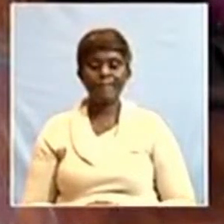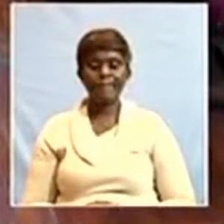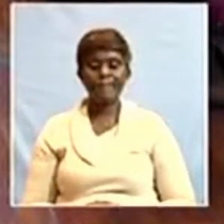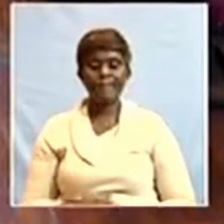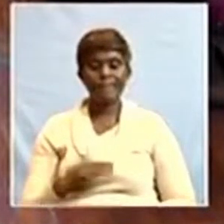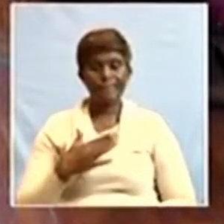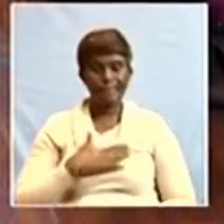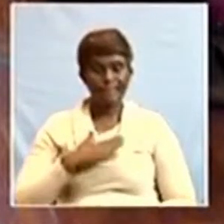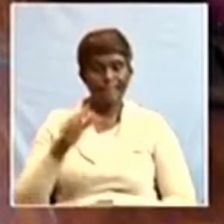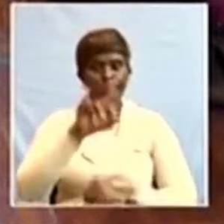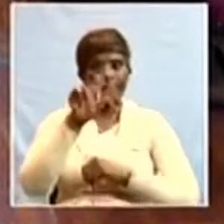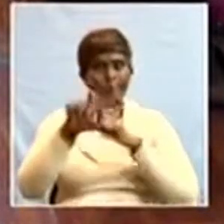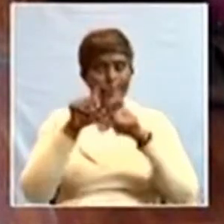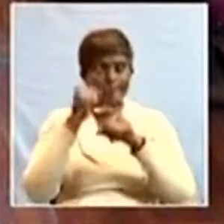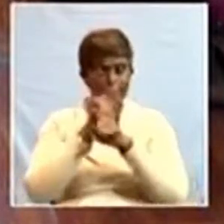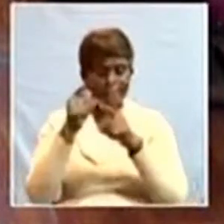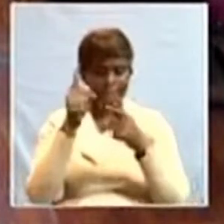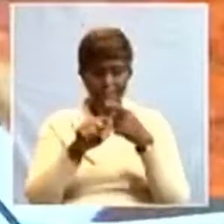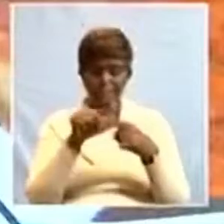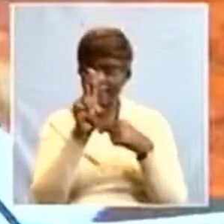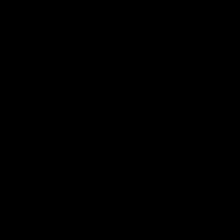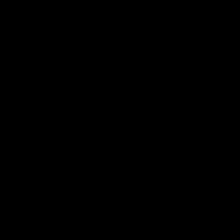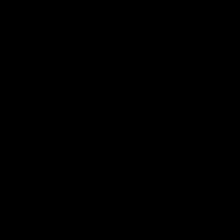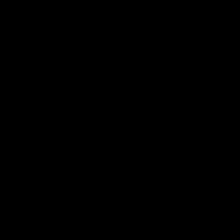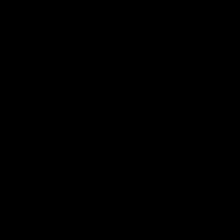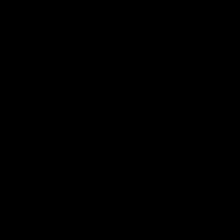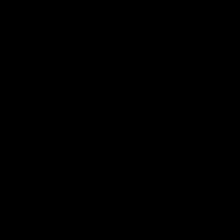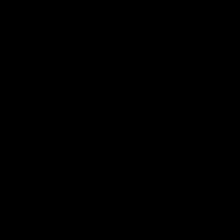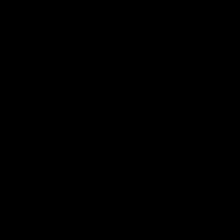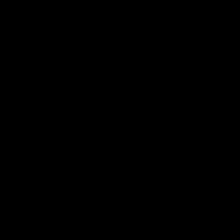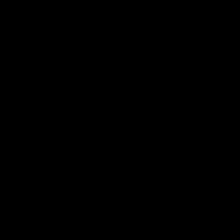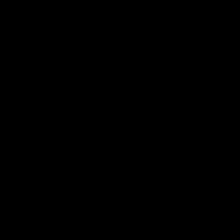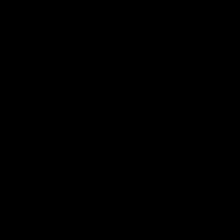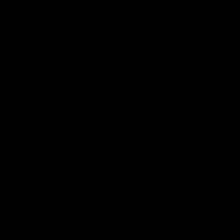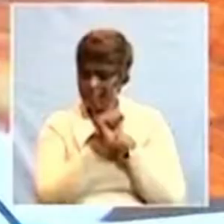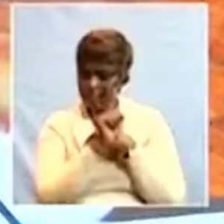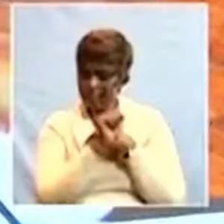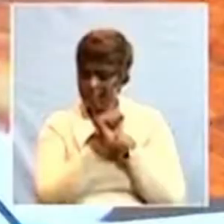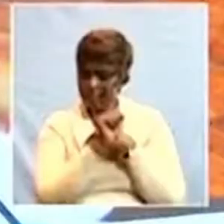My question is just to confirm whether we use the system or not.